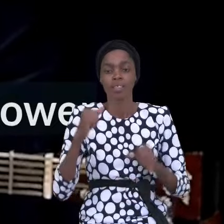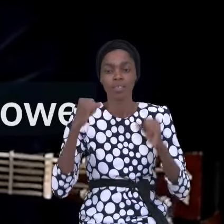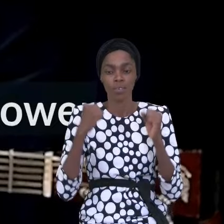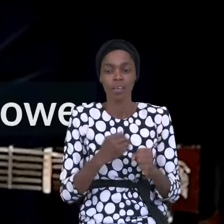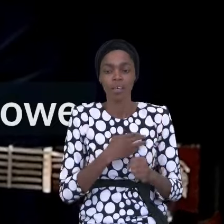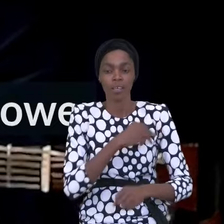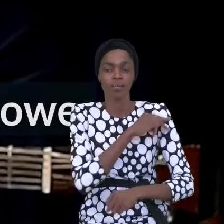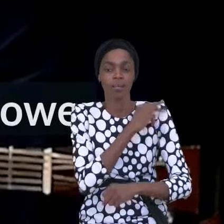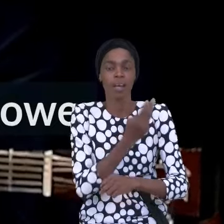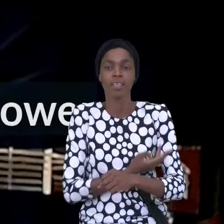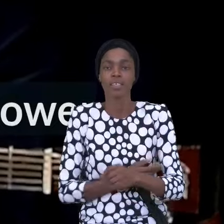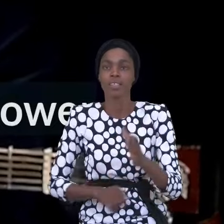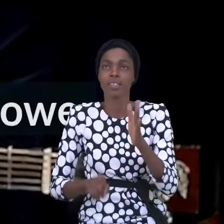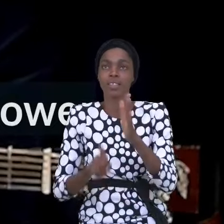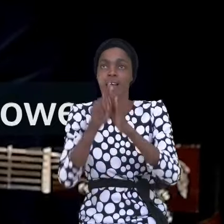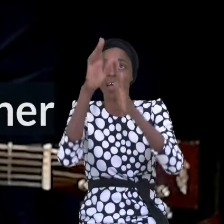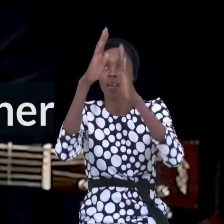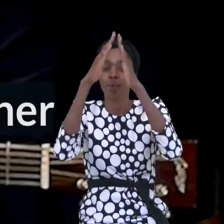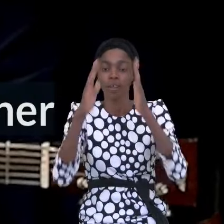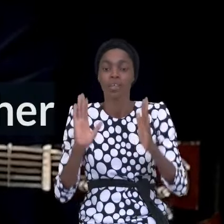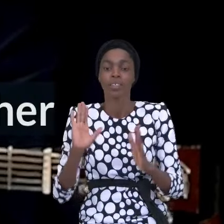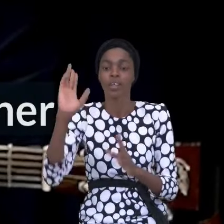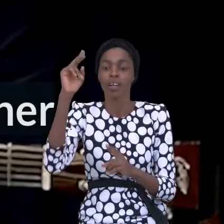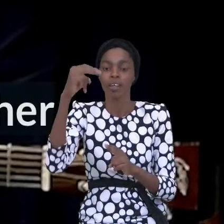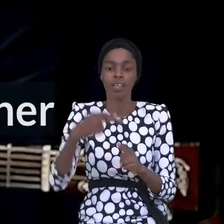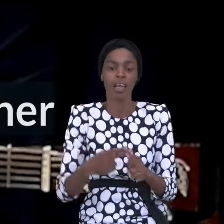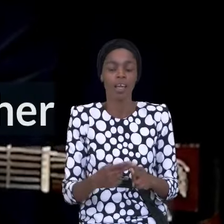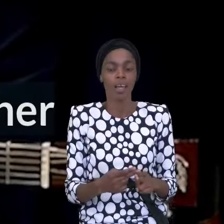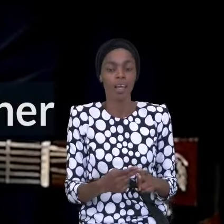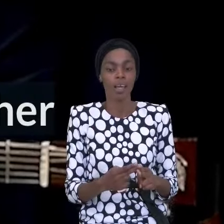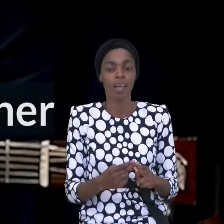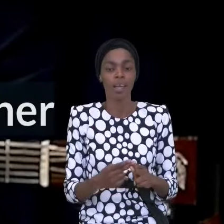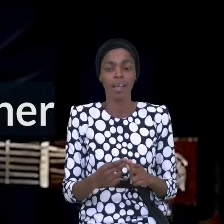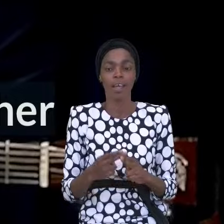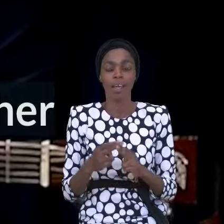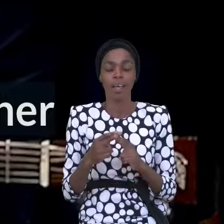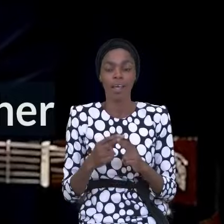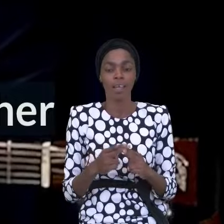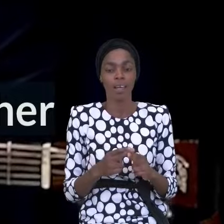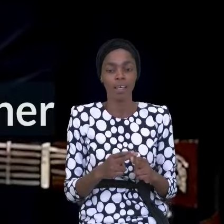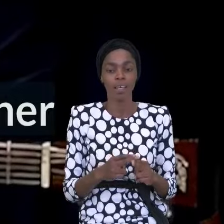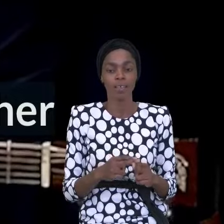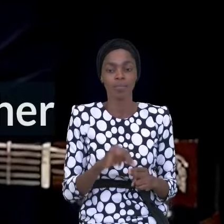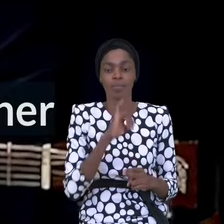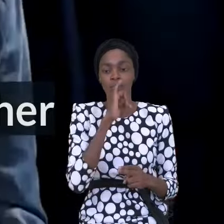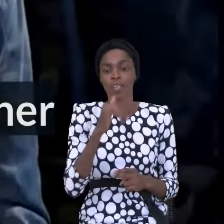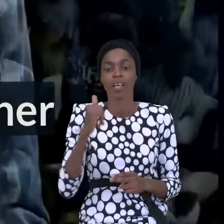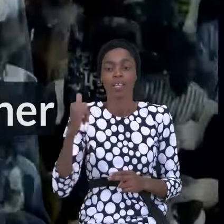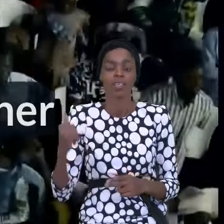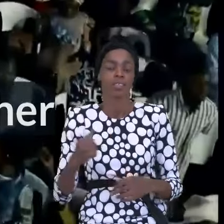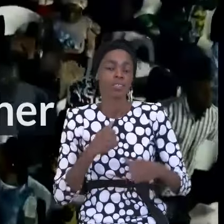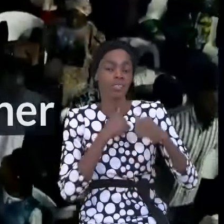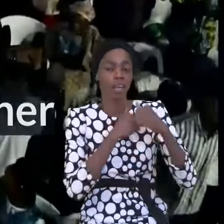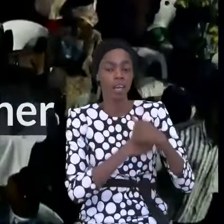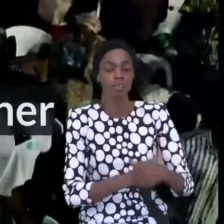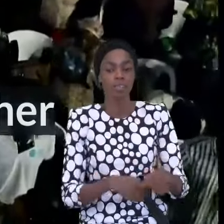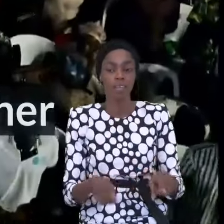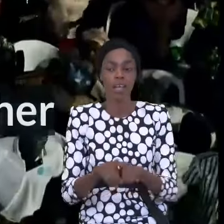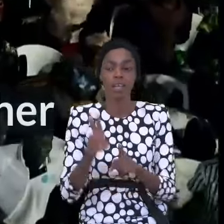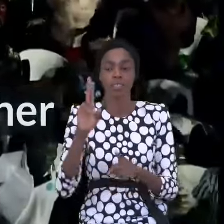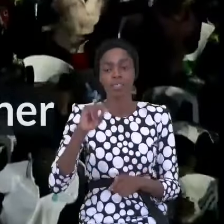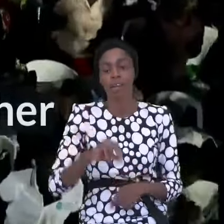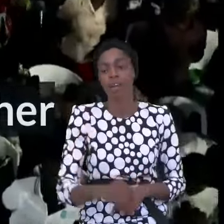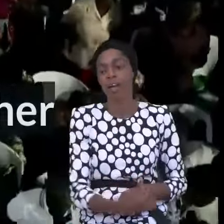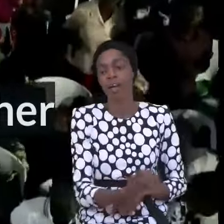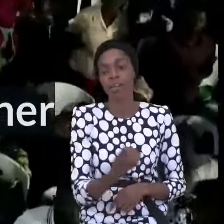Is a strong and mighty tower. Your name is a shelter